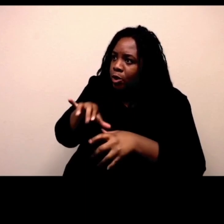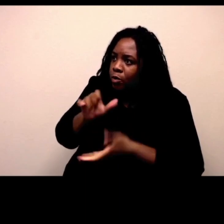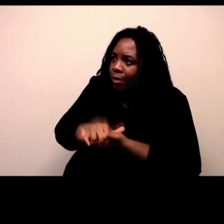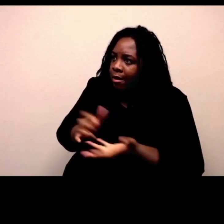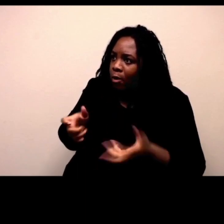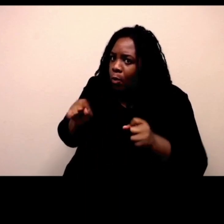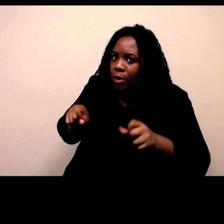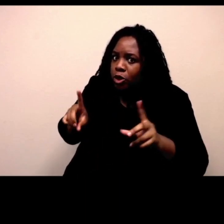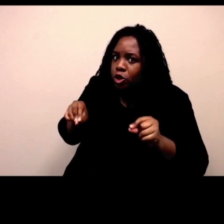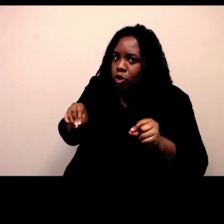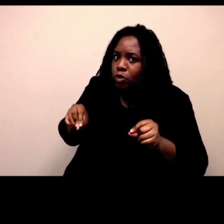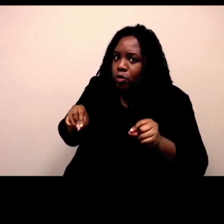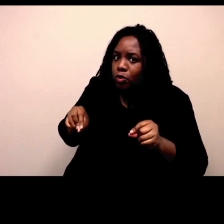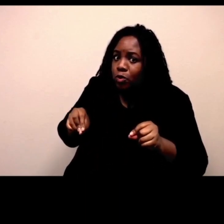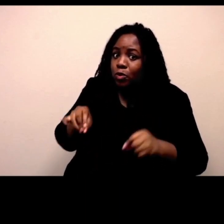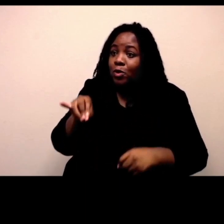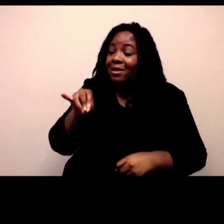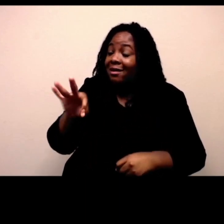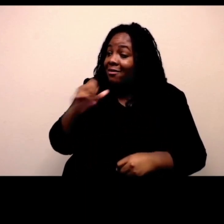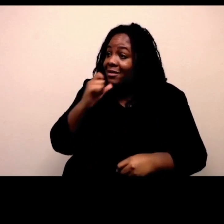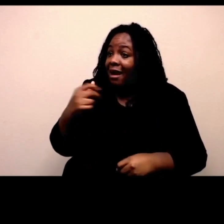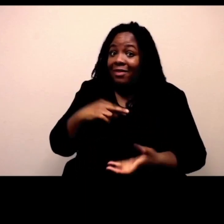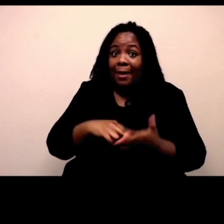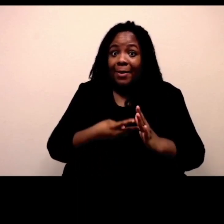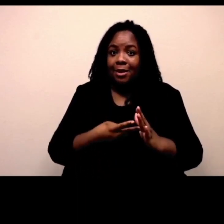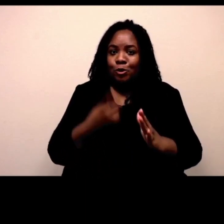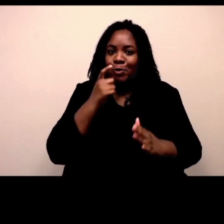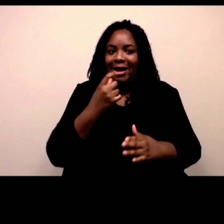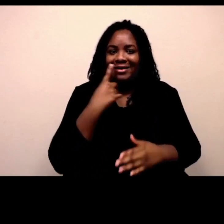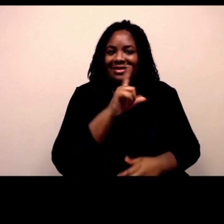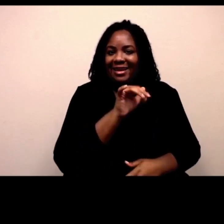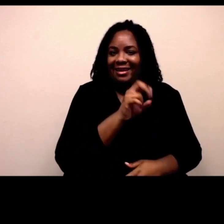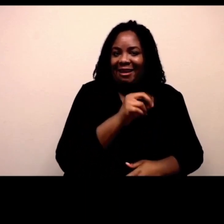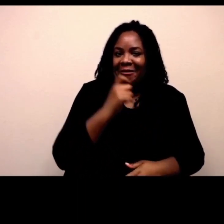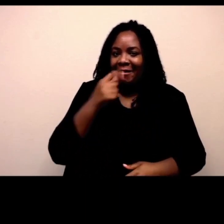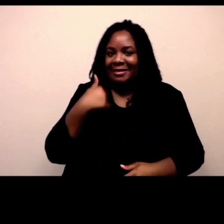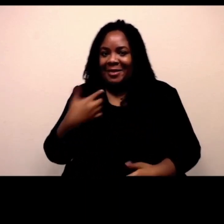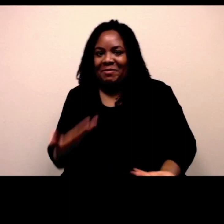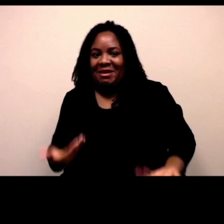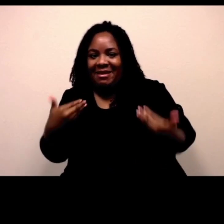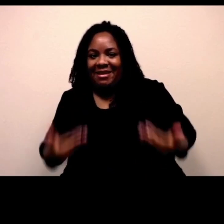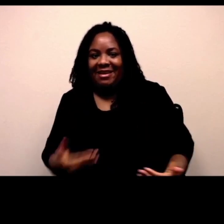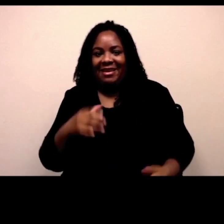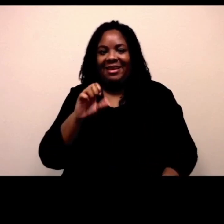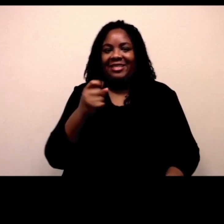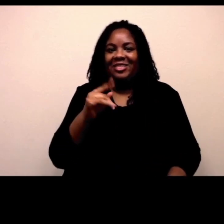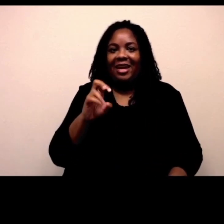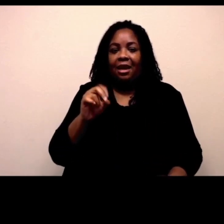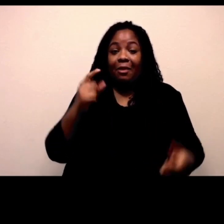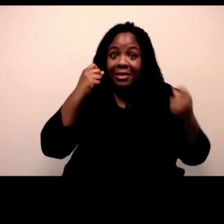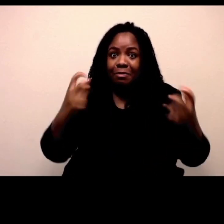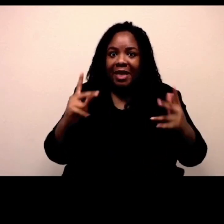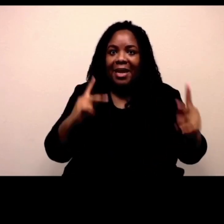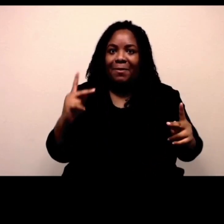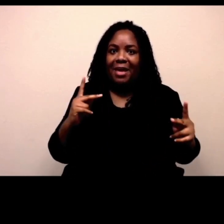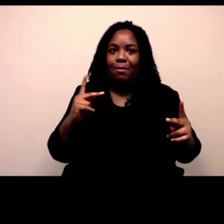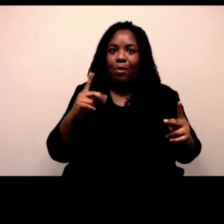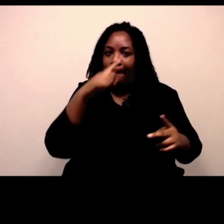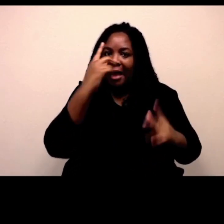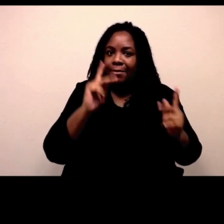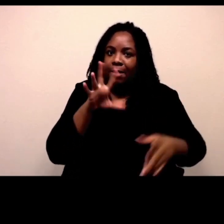didn't do it, you want to see Leon and myself here. So we do them. There's a whole bunch, and Shaina, there's a whole bunch of us who do it. So really going